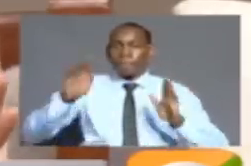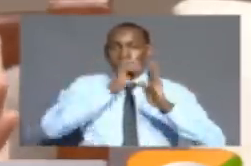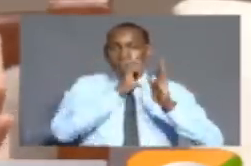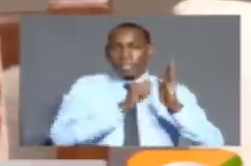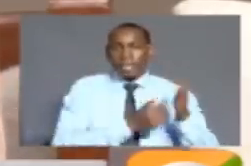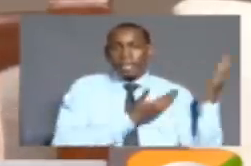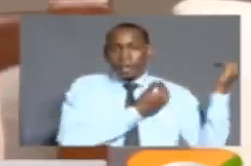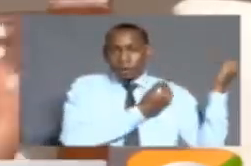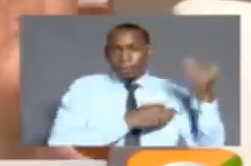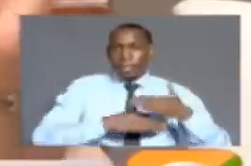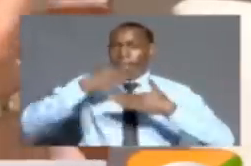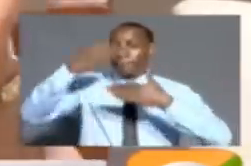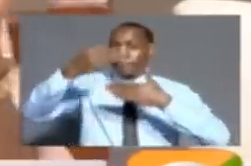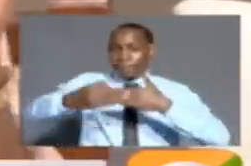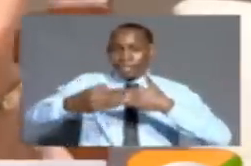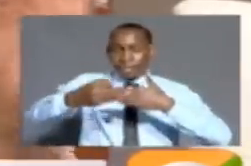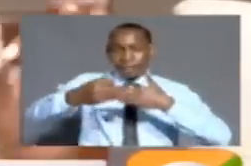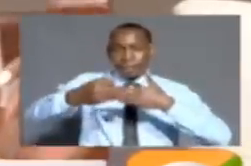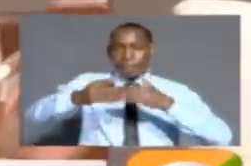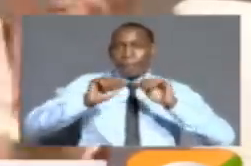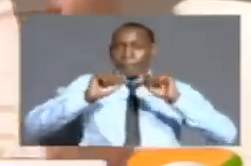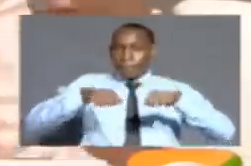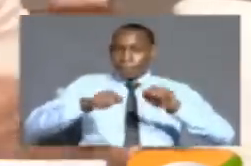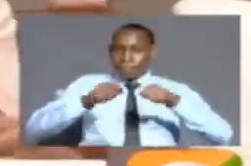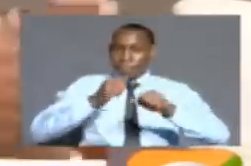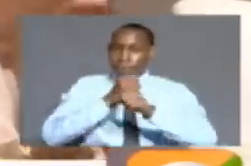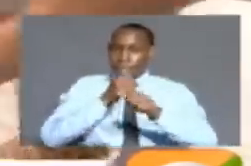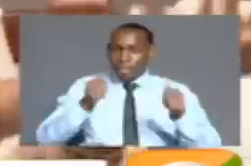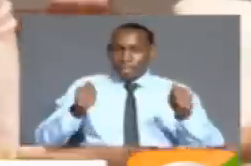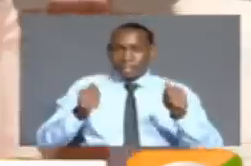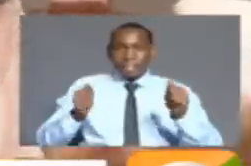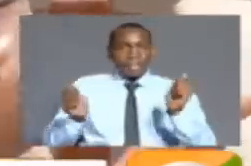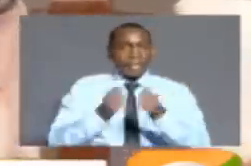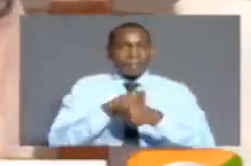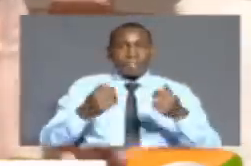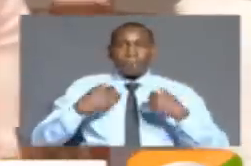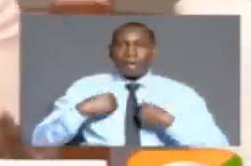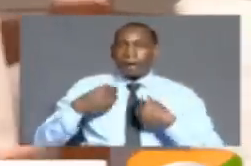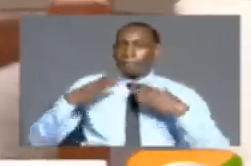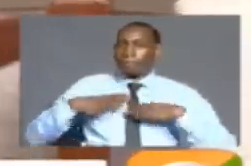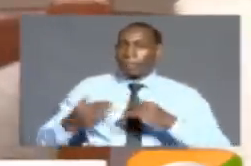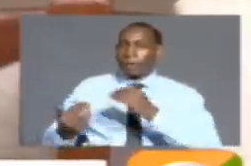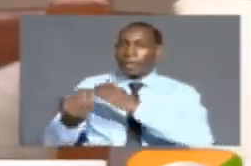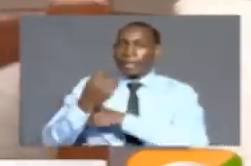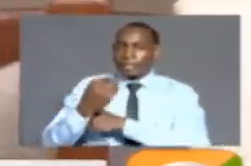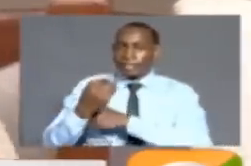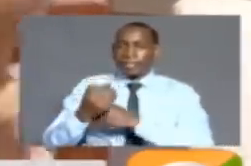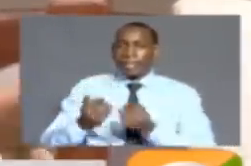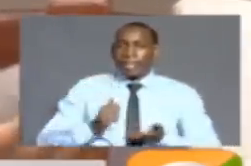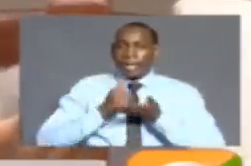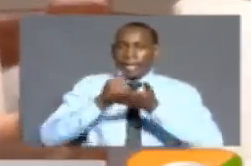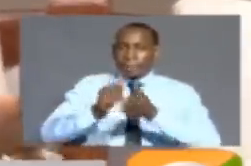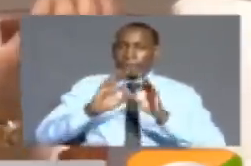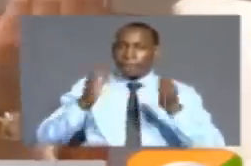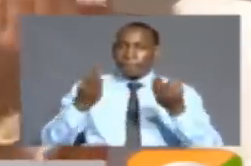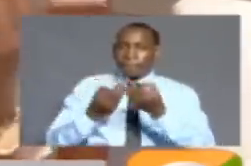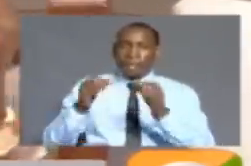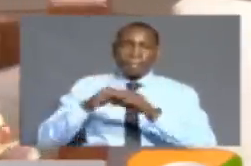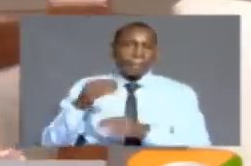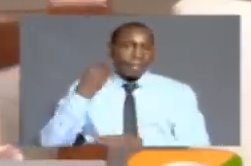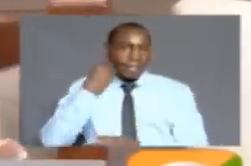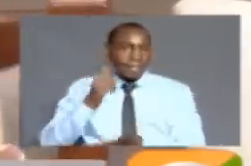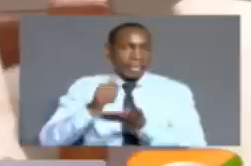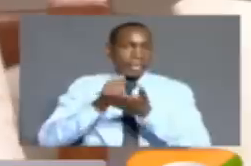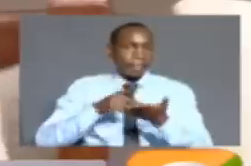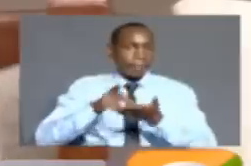time, that becomes, if we could figure that out, then you won't have people asking you to help them get their sick person out. Mm. Second, if there